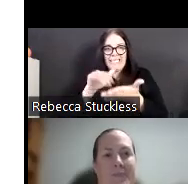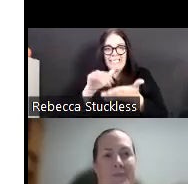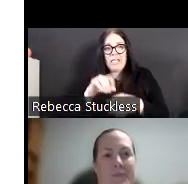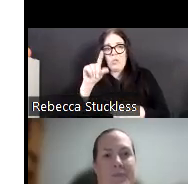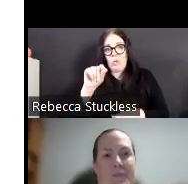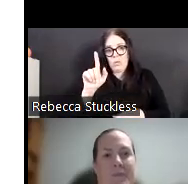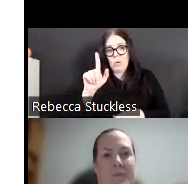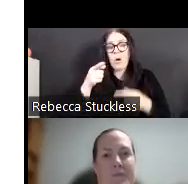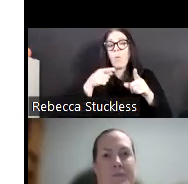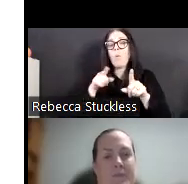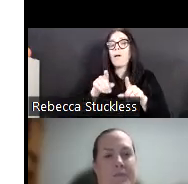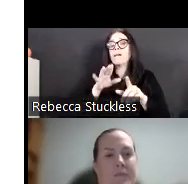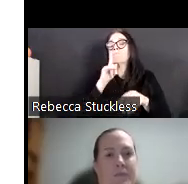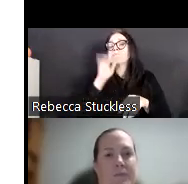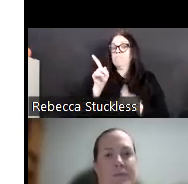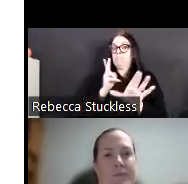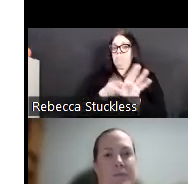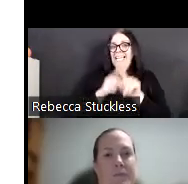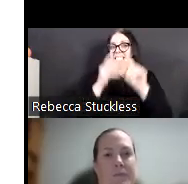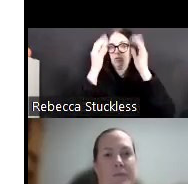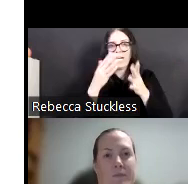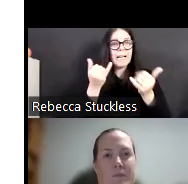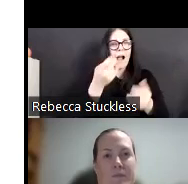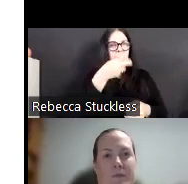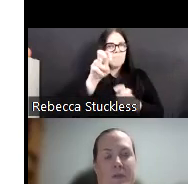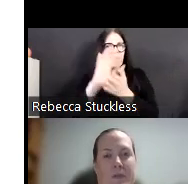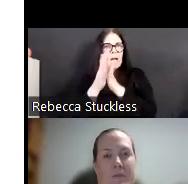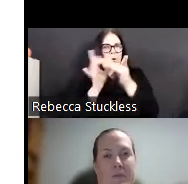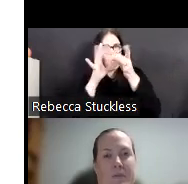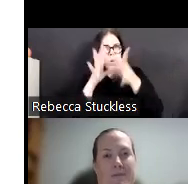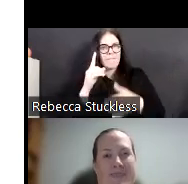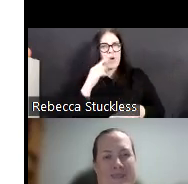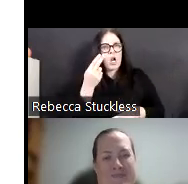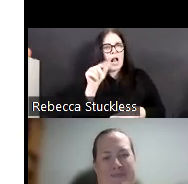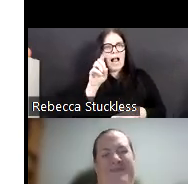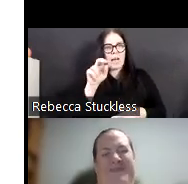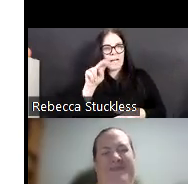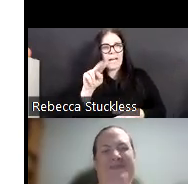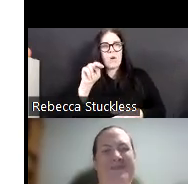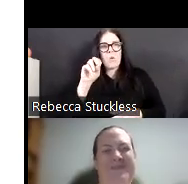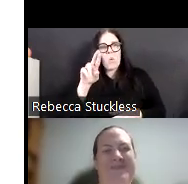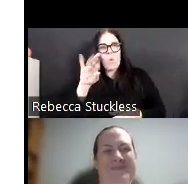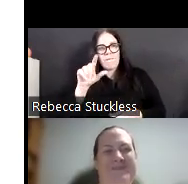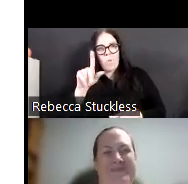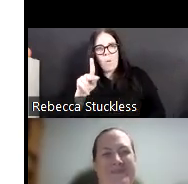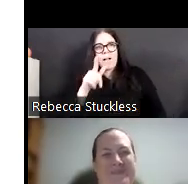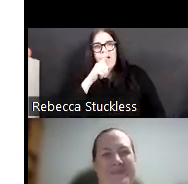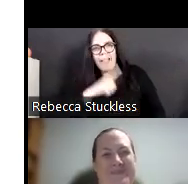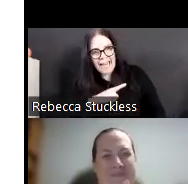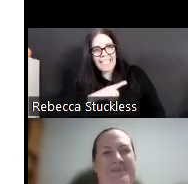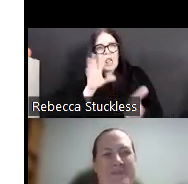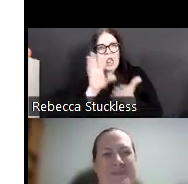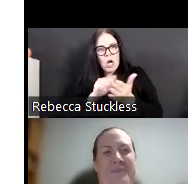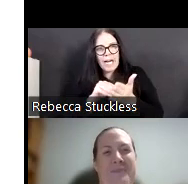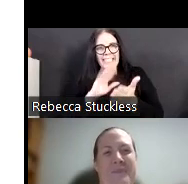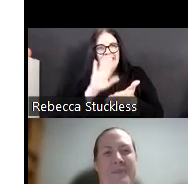an instructor, she's now the coordinator for the Haldimand Norfolk London Learning Centers. I trip over that a